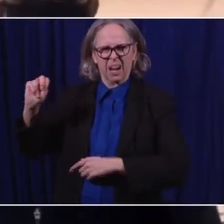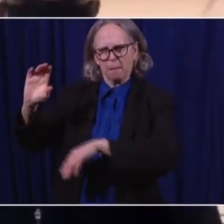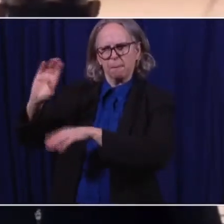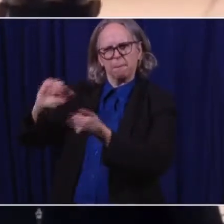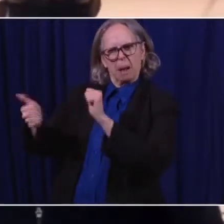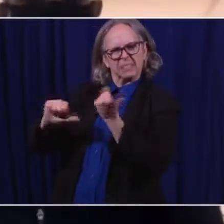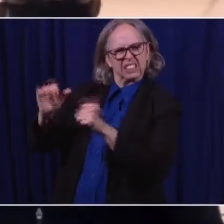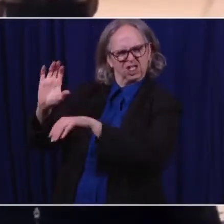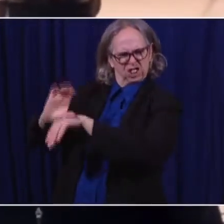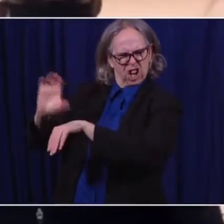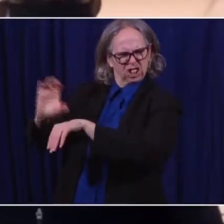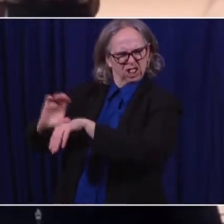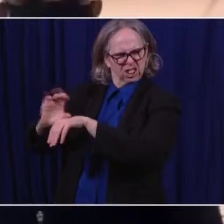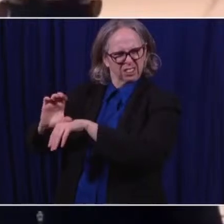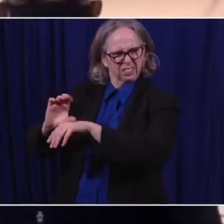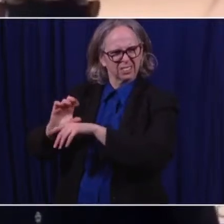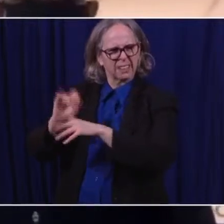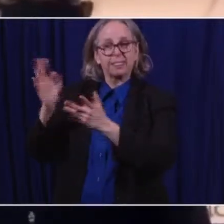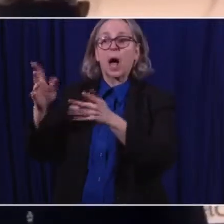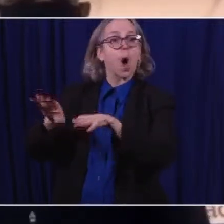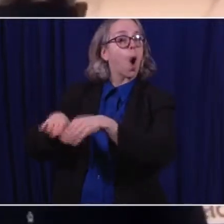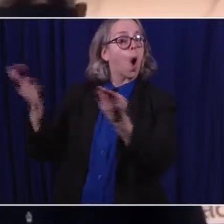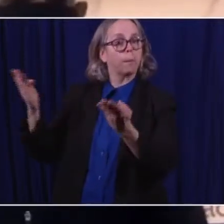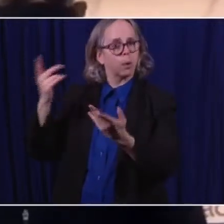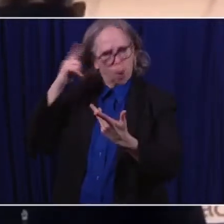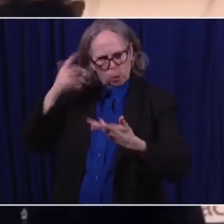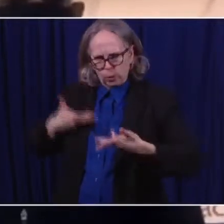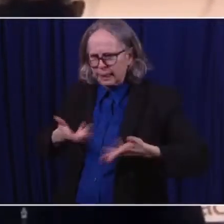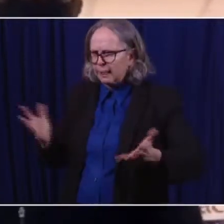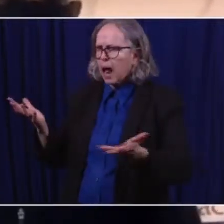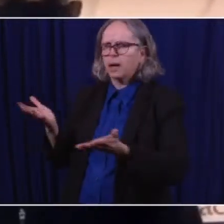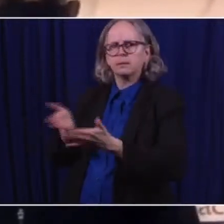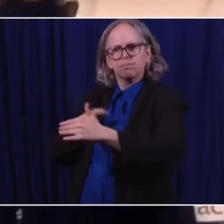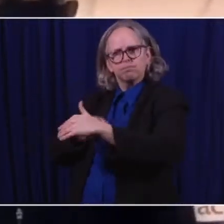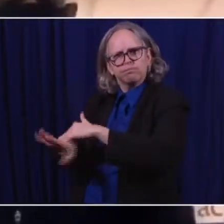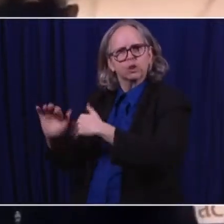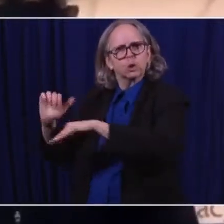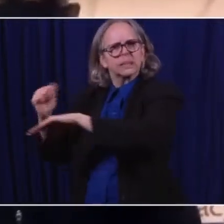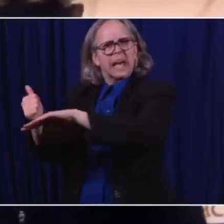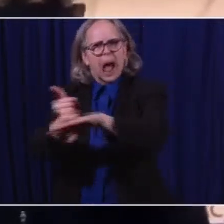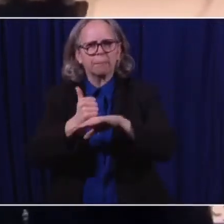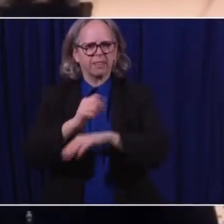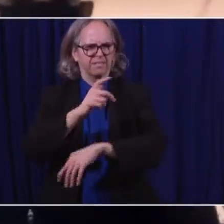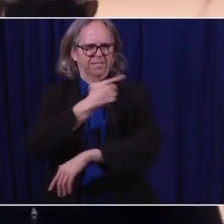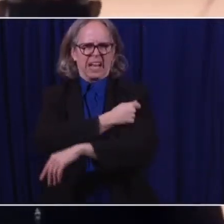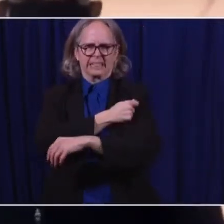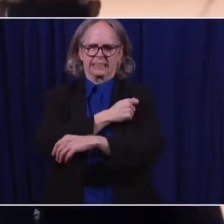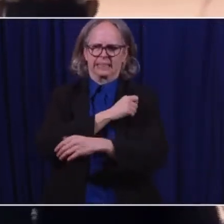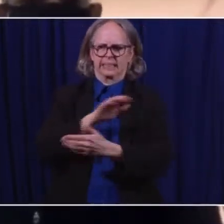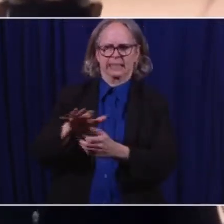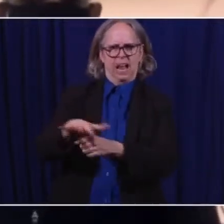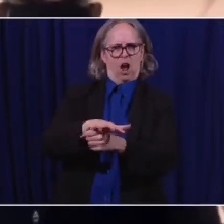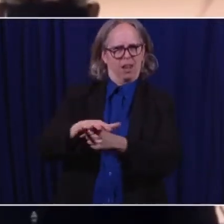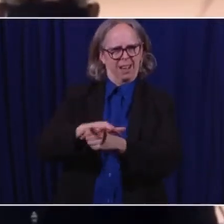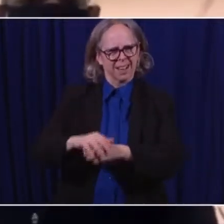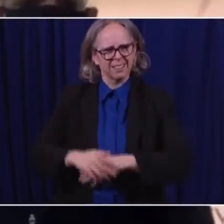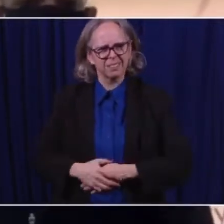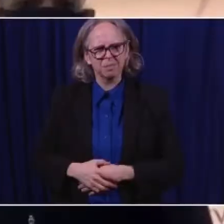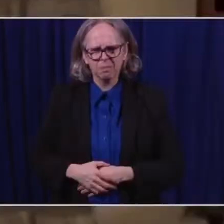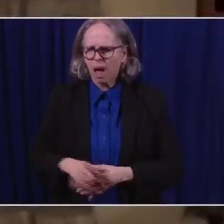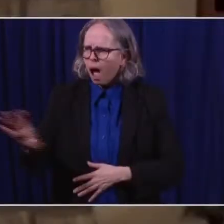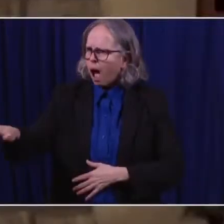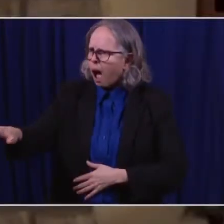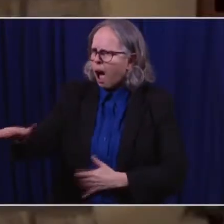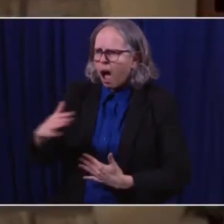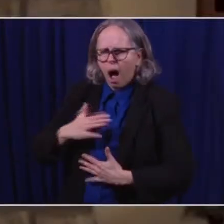can just have an inviting place for those that we serve to come to. Well, we appreciate them doing that